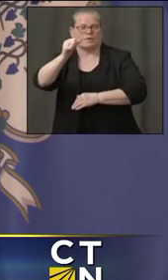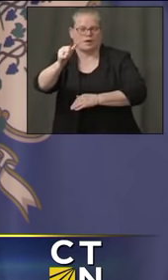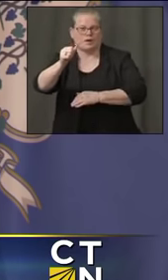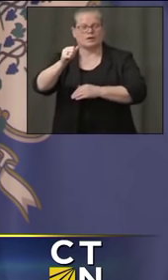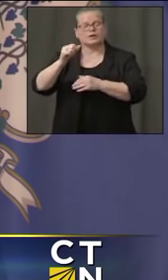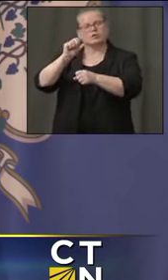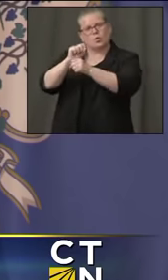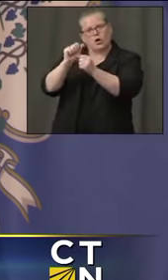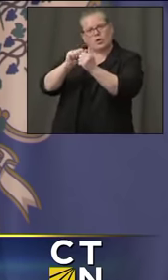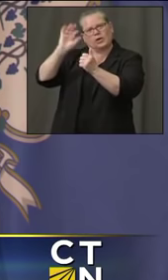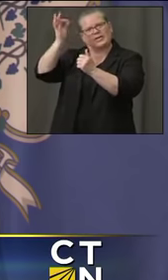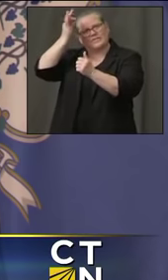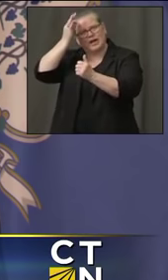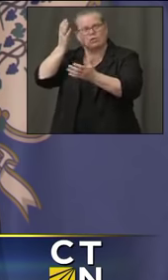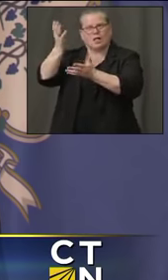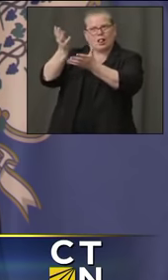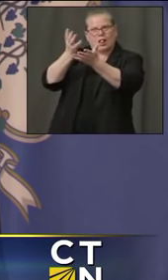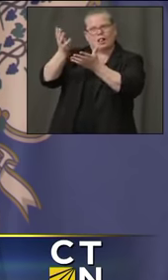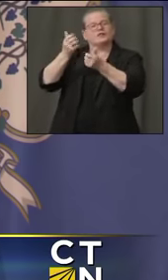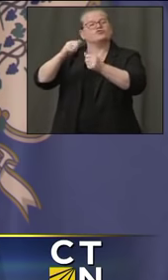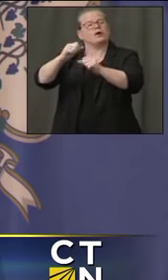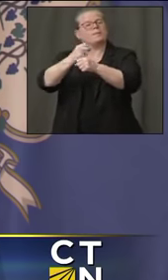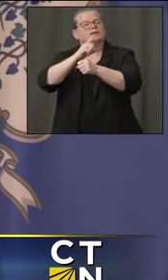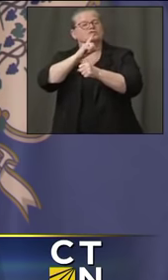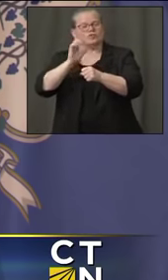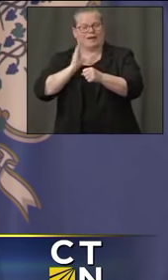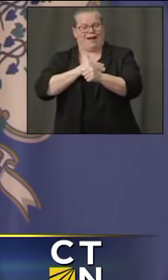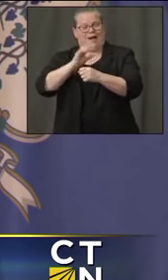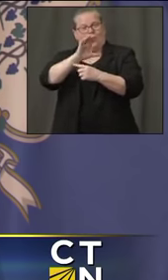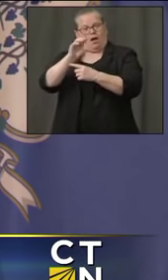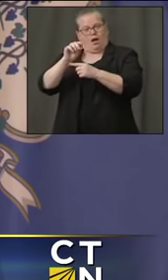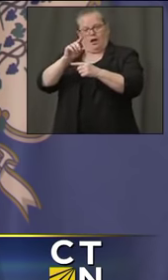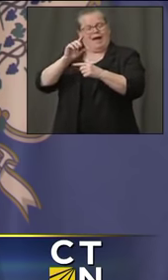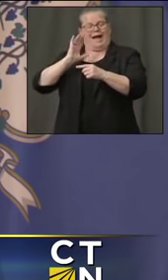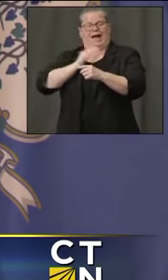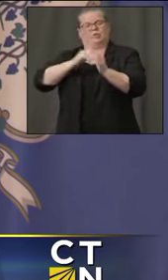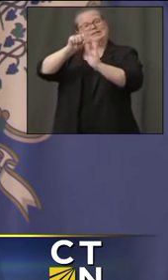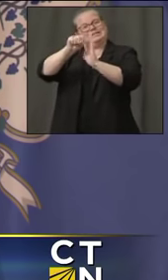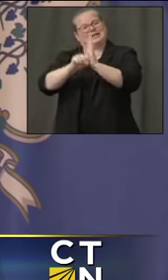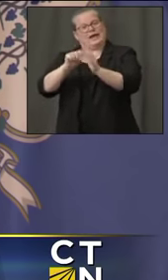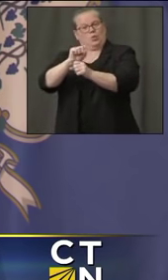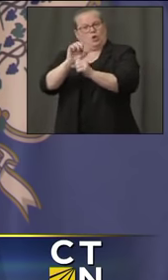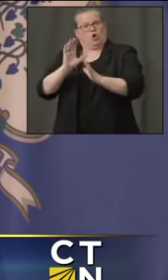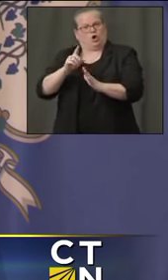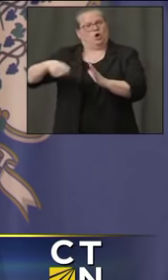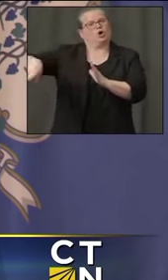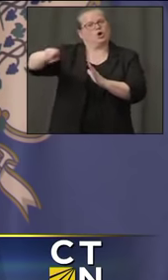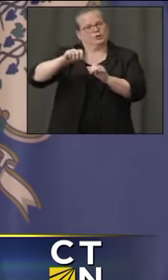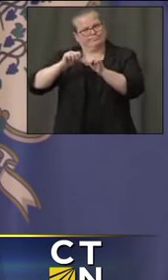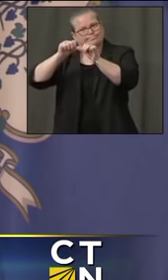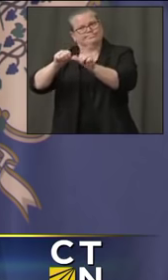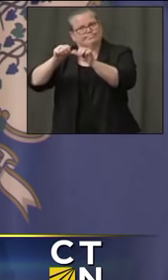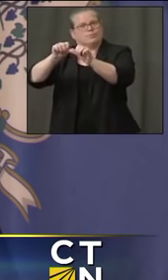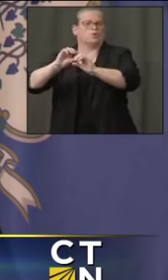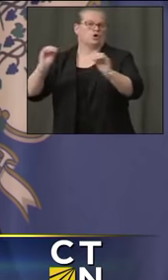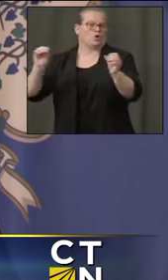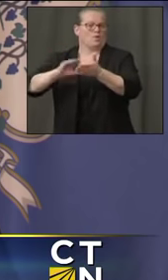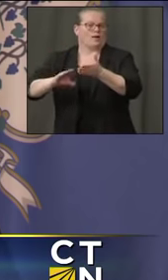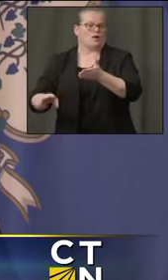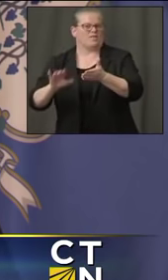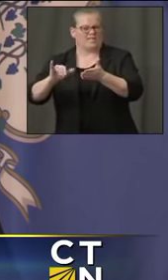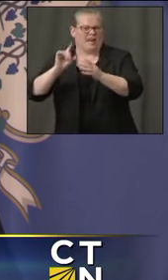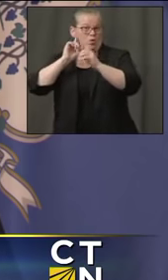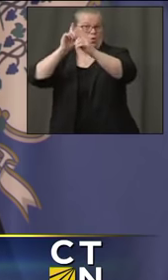to maintain that quality. And that's key to our workforce going forward. But what the other thing that breaks my heart,